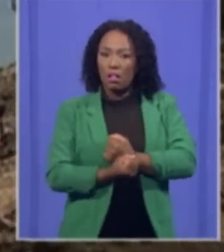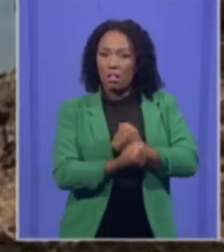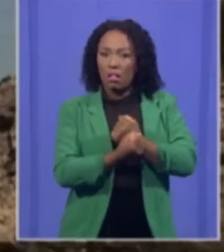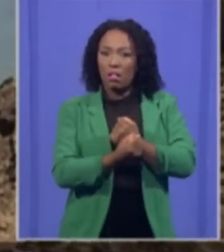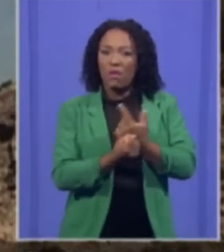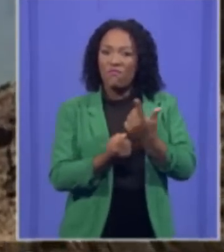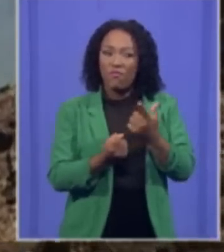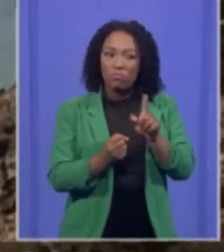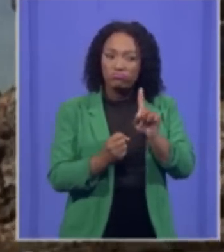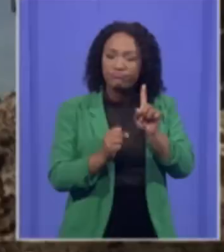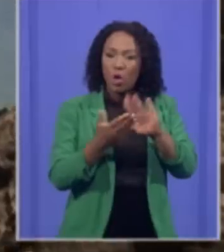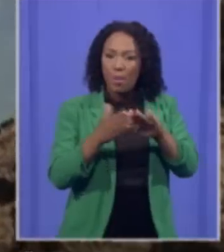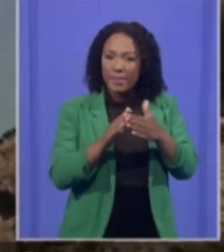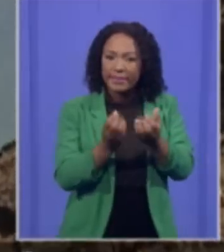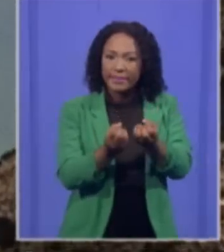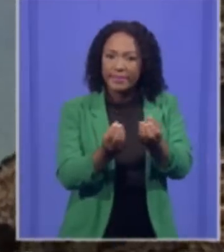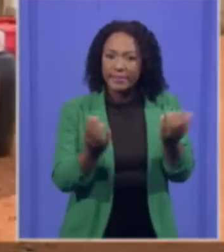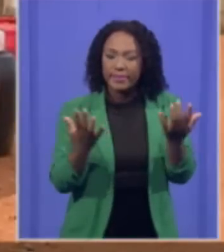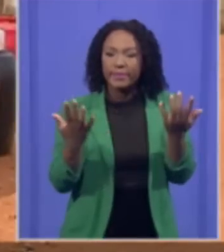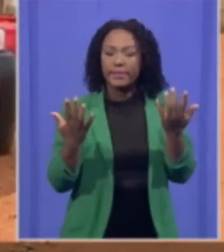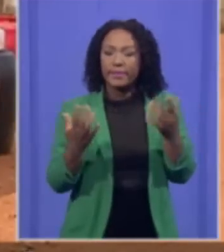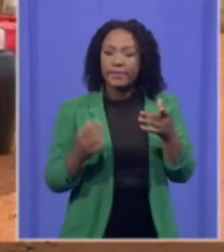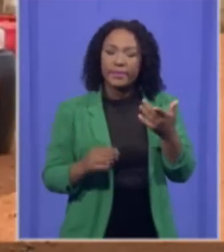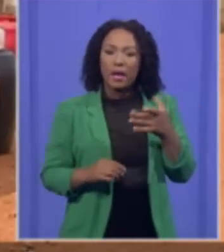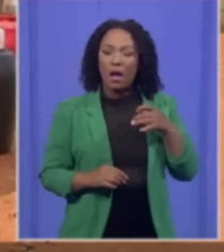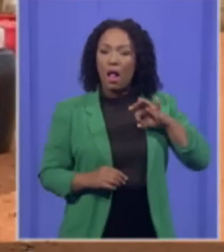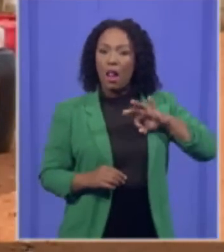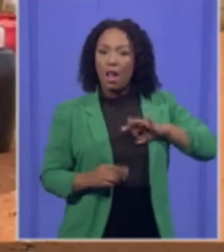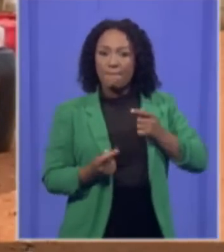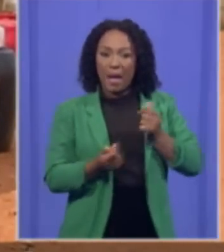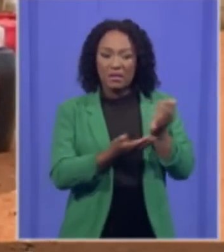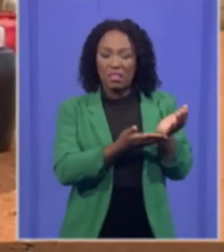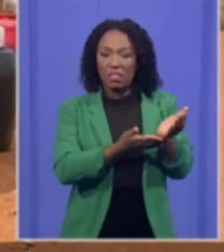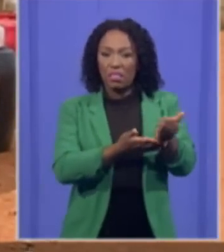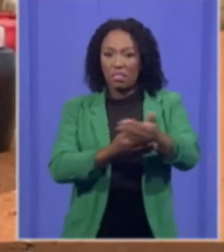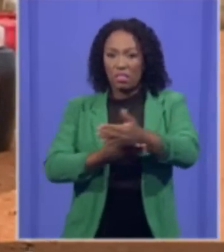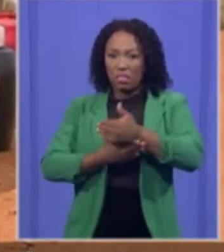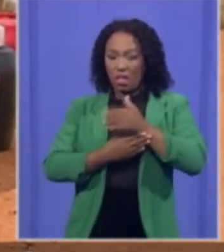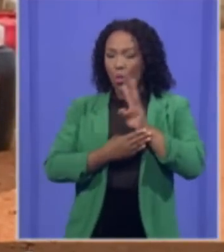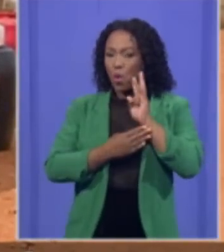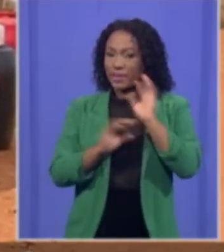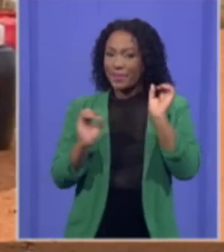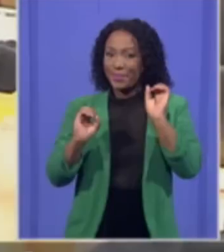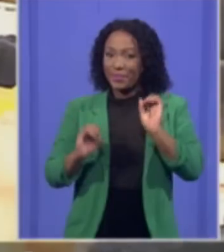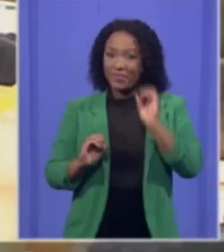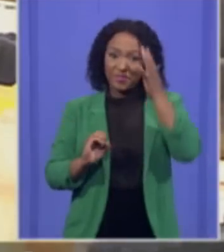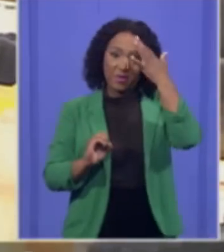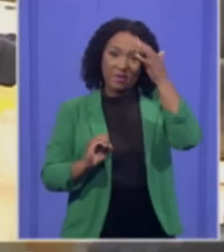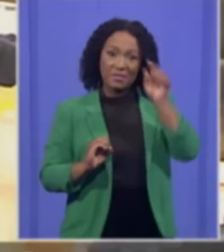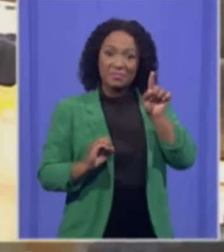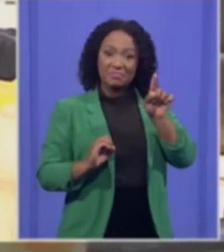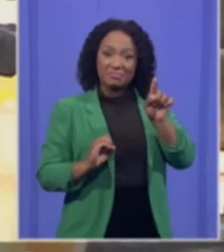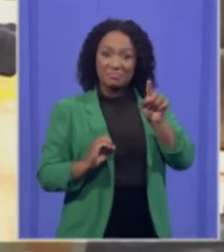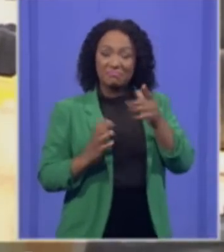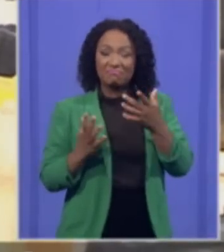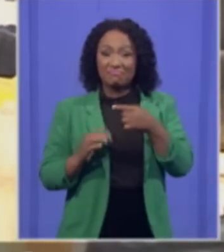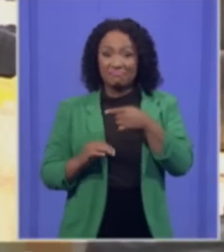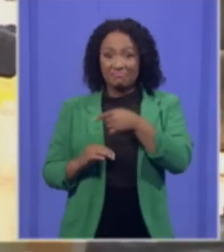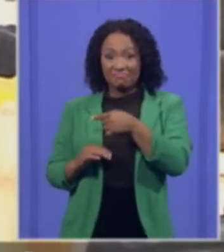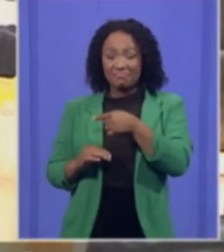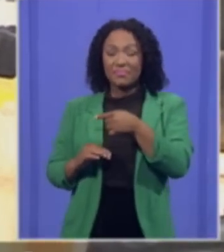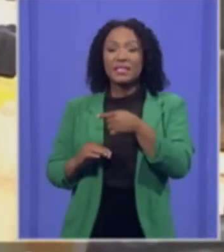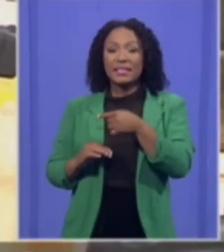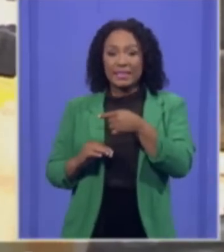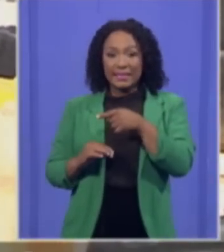mmušo le go se kgoboketše letseno la meetse ga mmušo ke tše dingwe tša ditlhotlo tšeo lekala le lebanego ke tšona